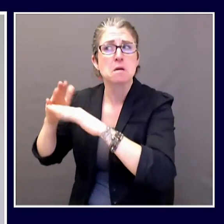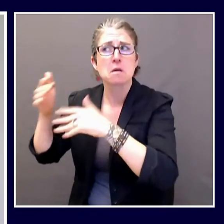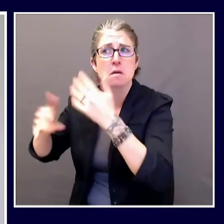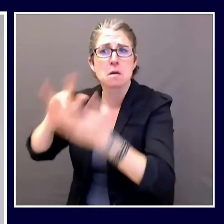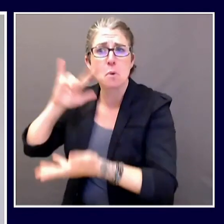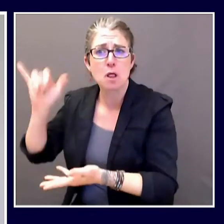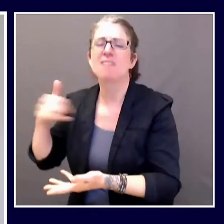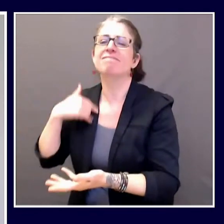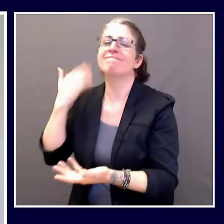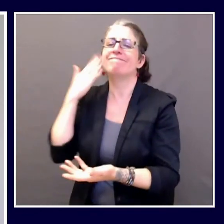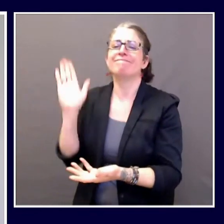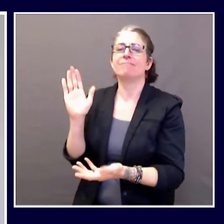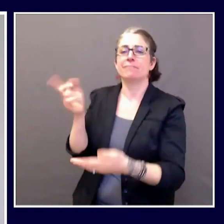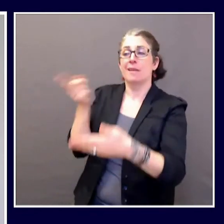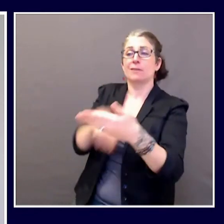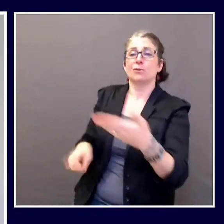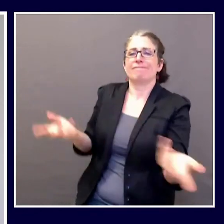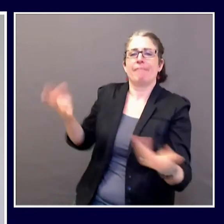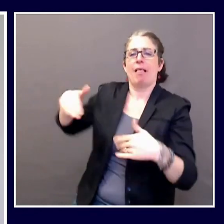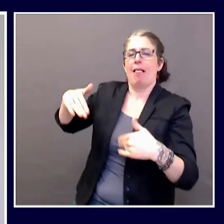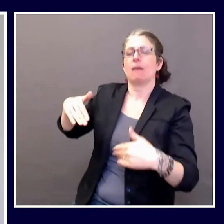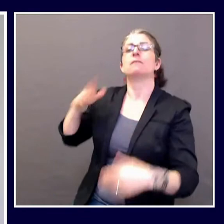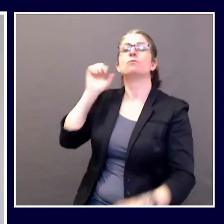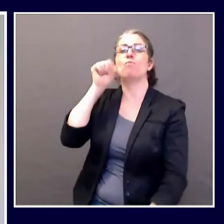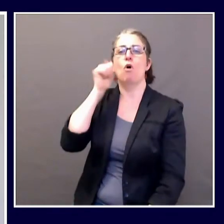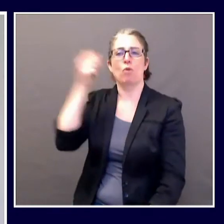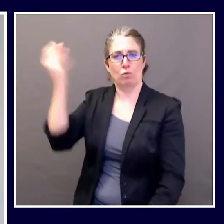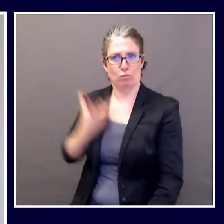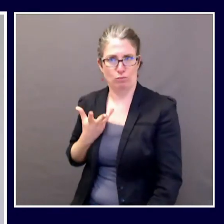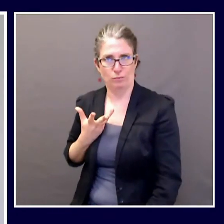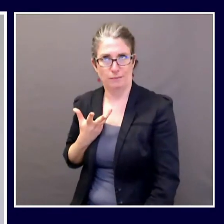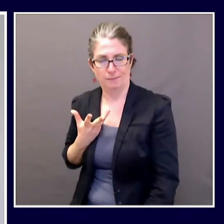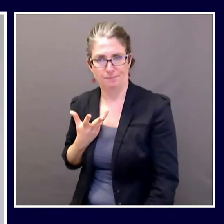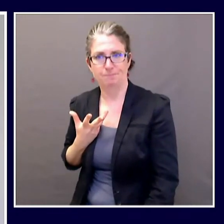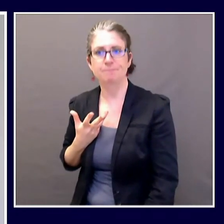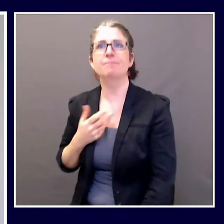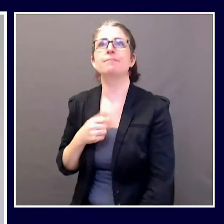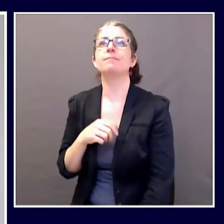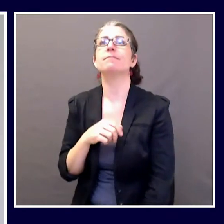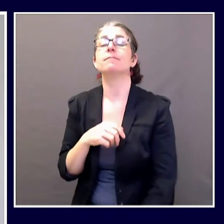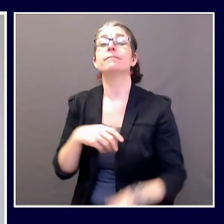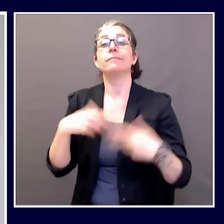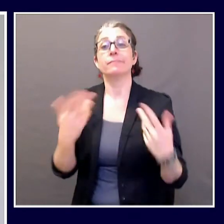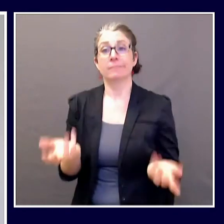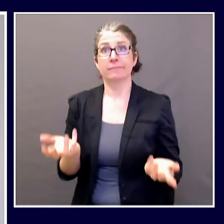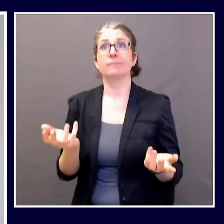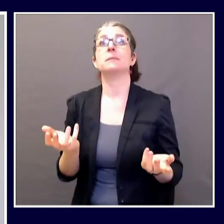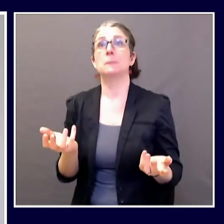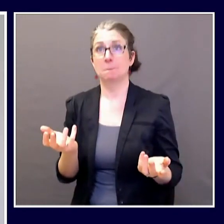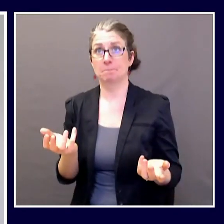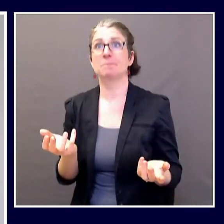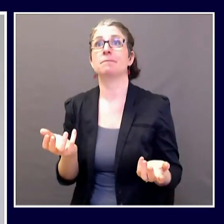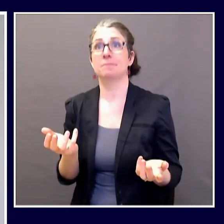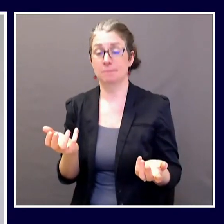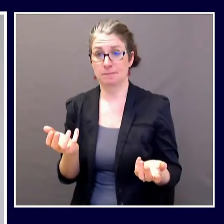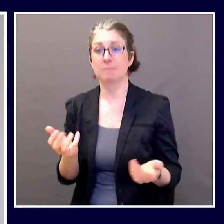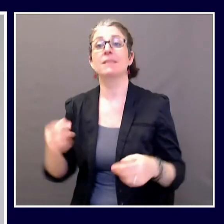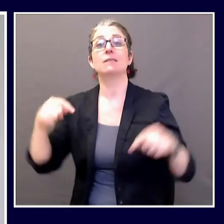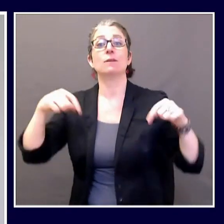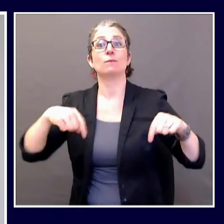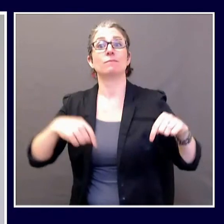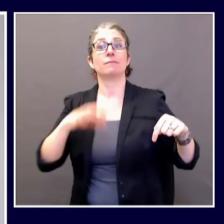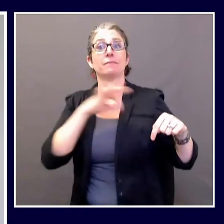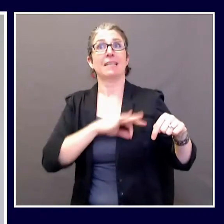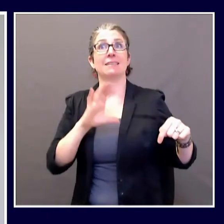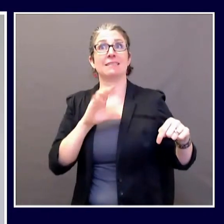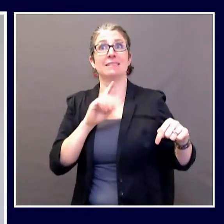this week. We hope that in the coming weeks, that number goes up from 520 new doses to